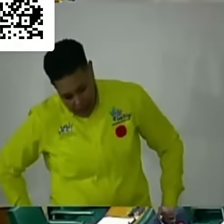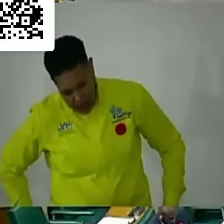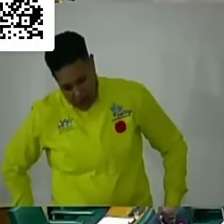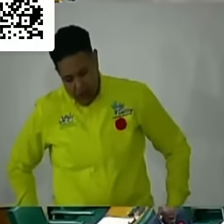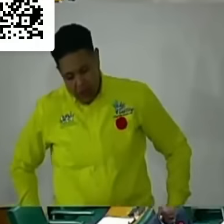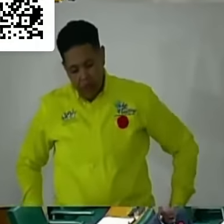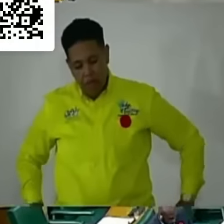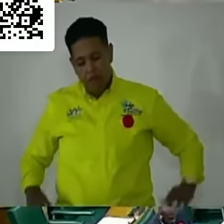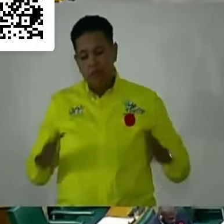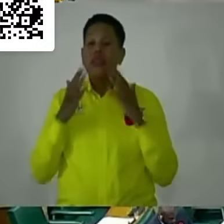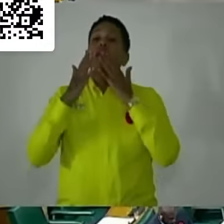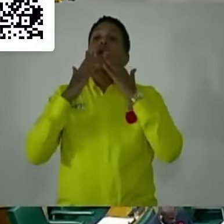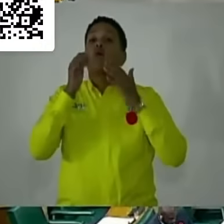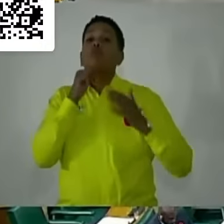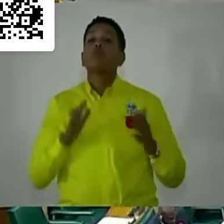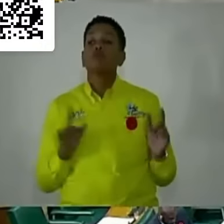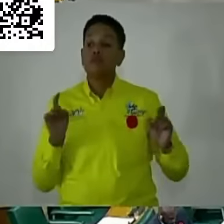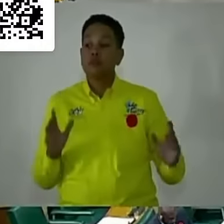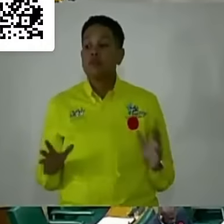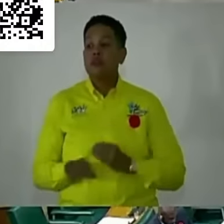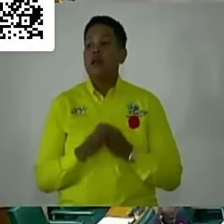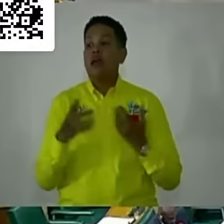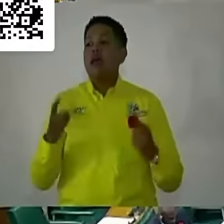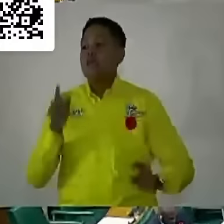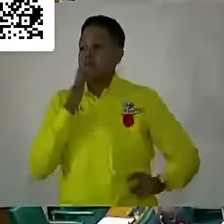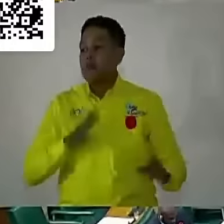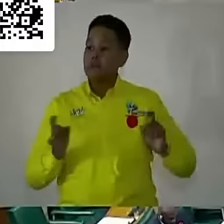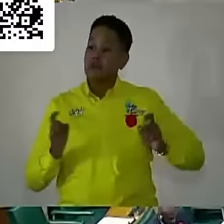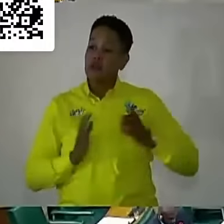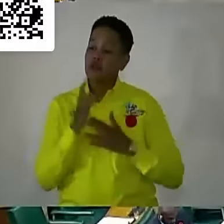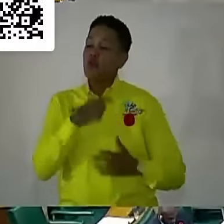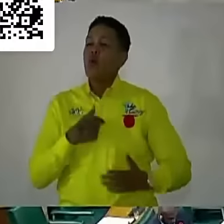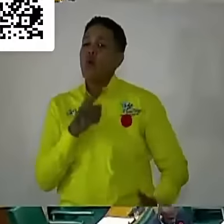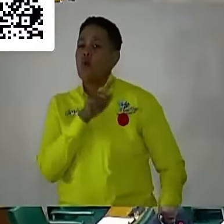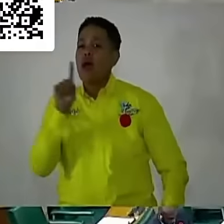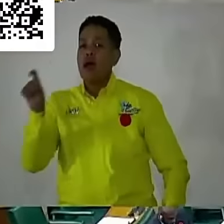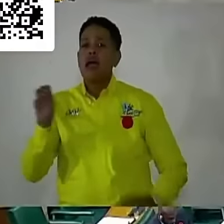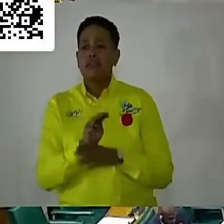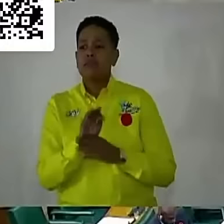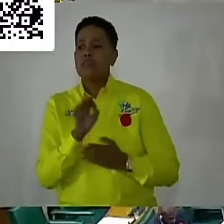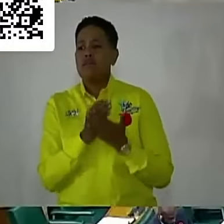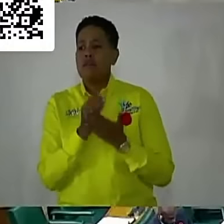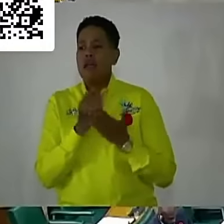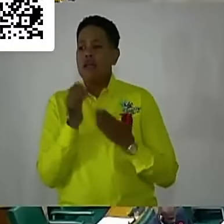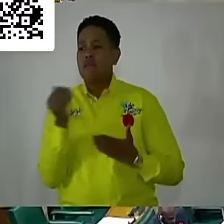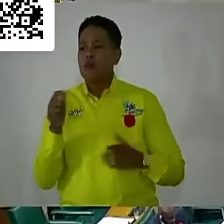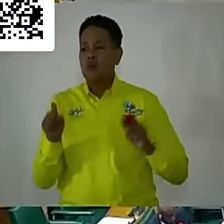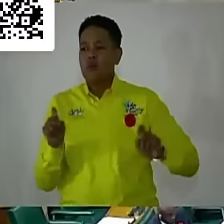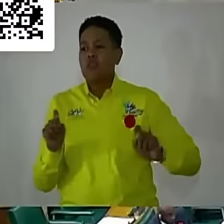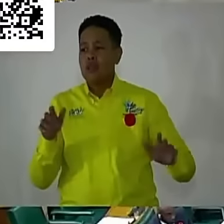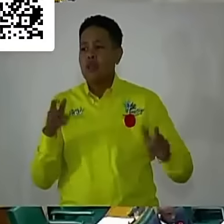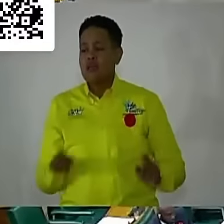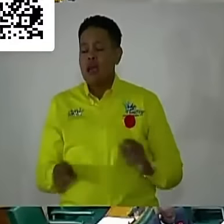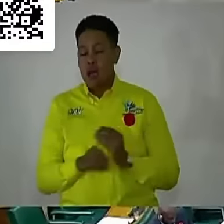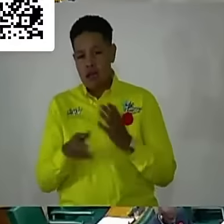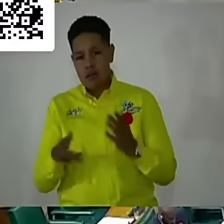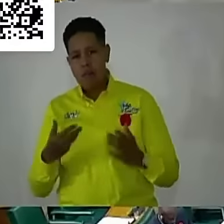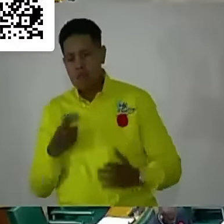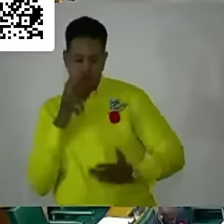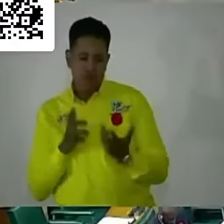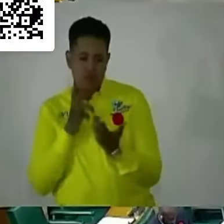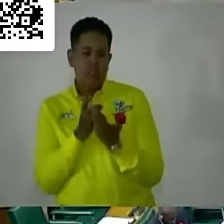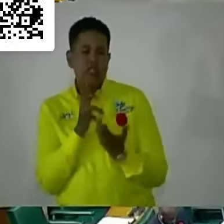Thank you, Madam Speaker. Madam Speaker, through you, I'd like to ask the Minister of Finance a few questions